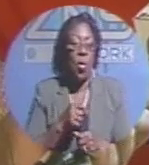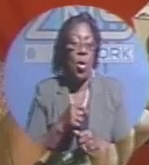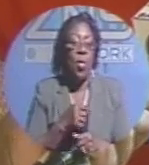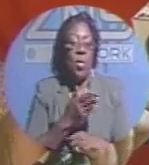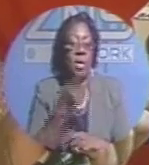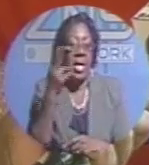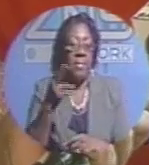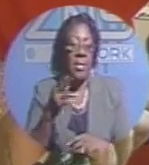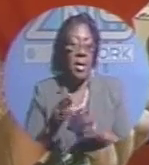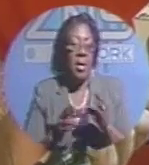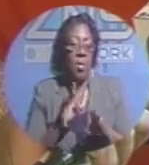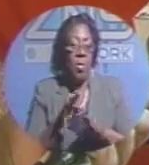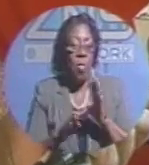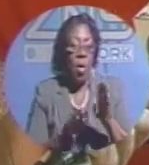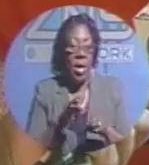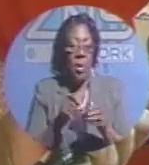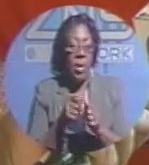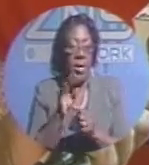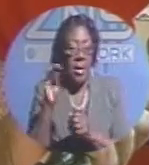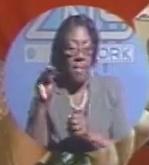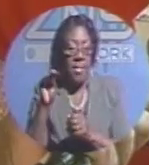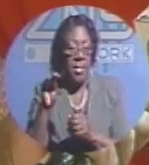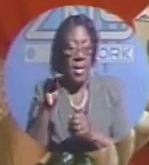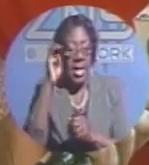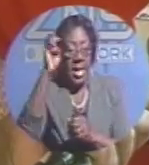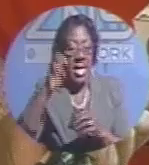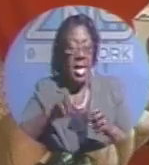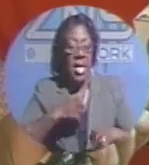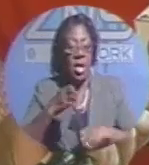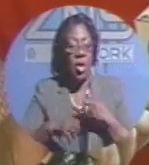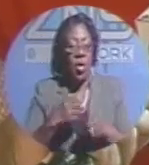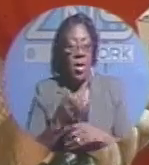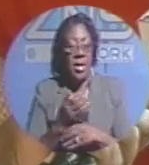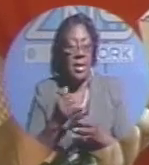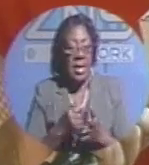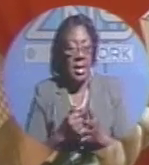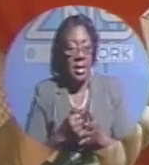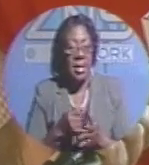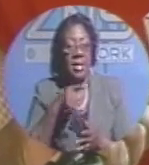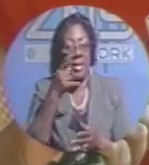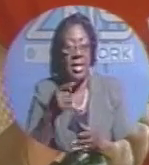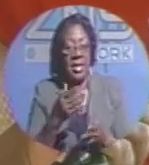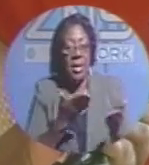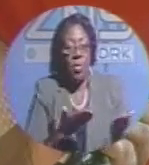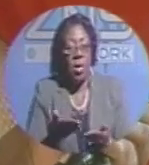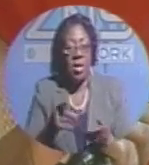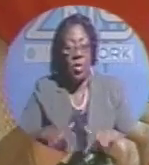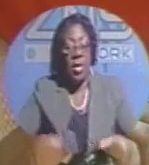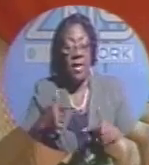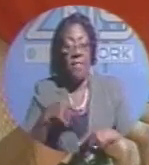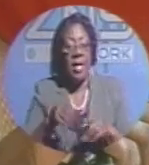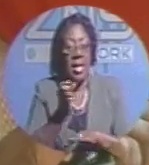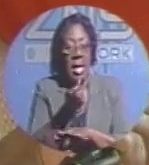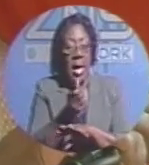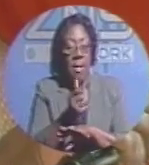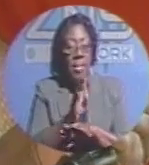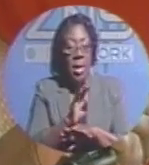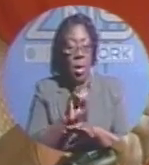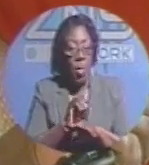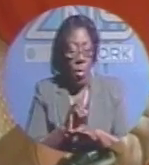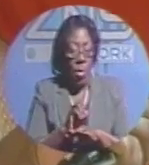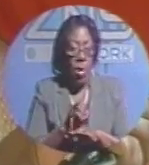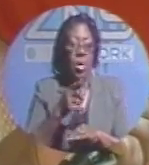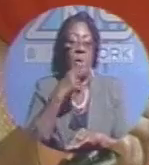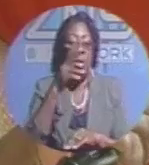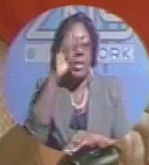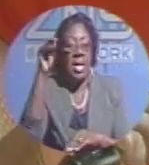so amazing, he enjoys it. And he said he wanted to live in Abaco and whatever. But to see him